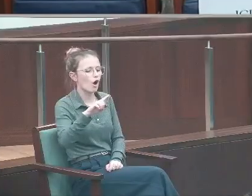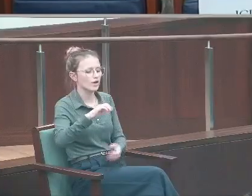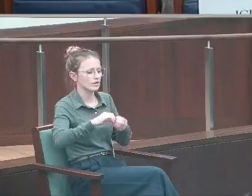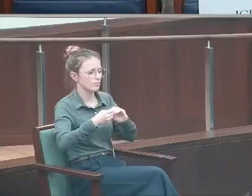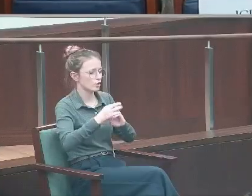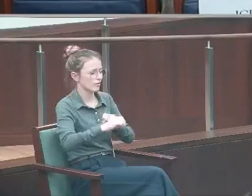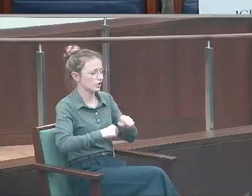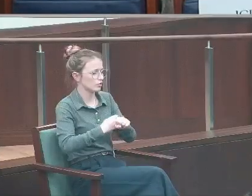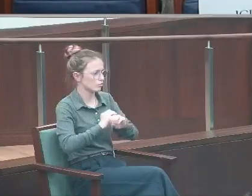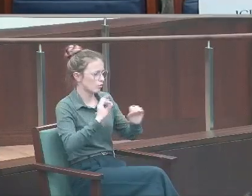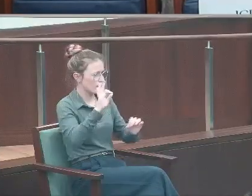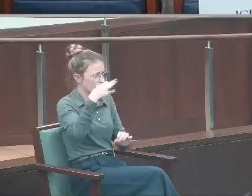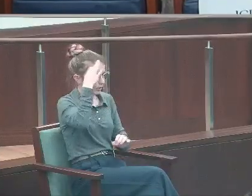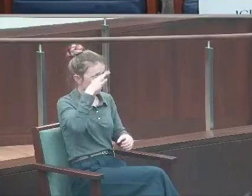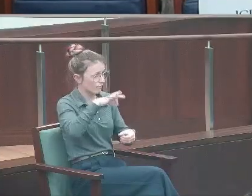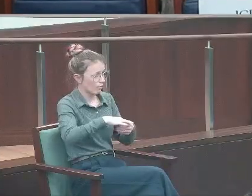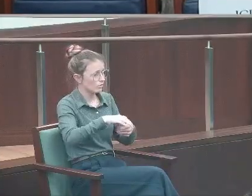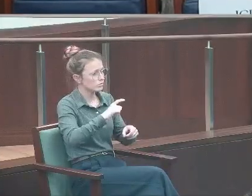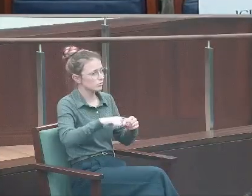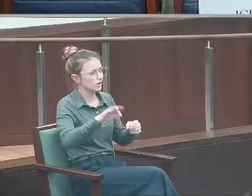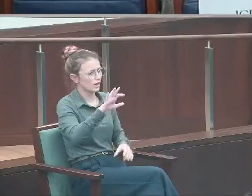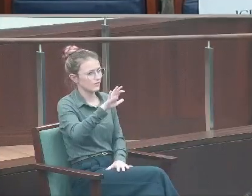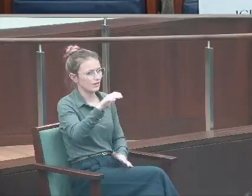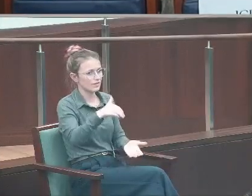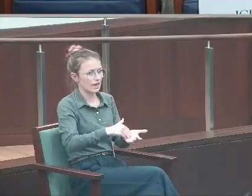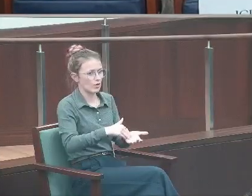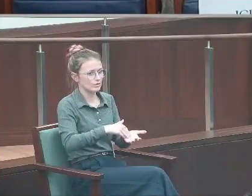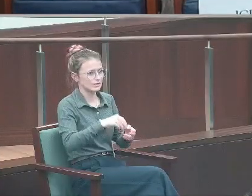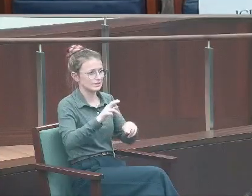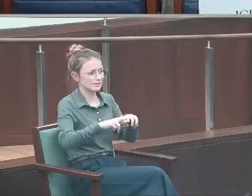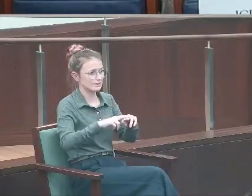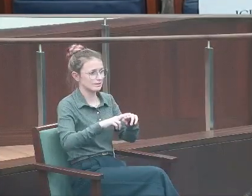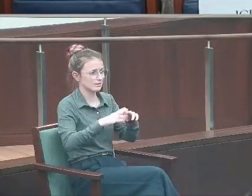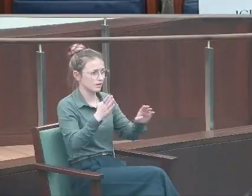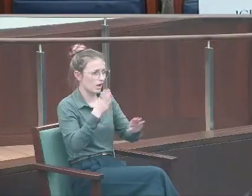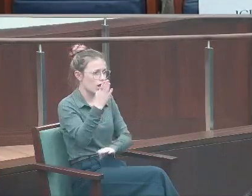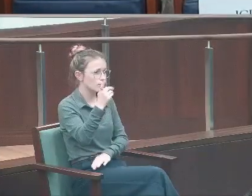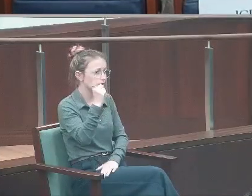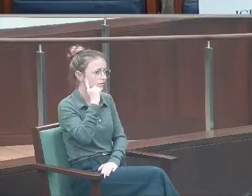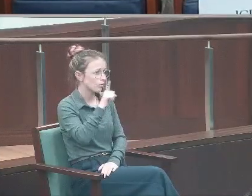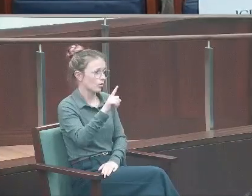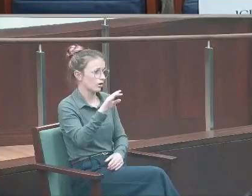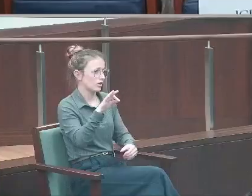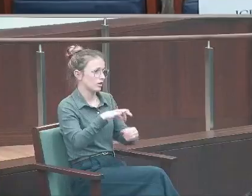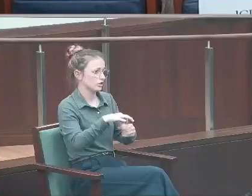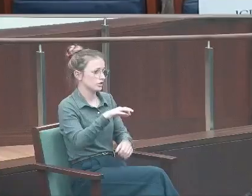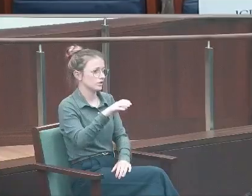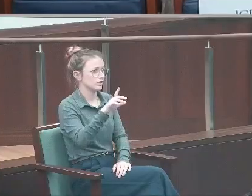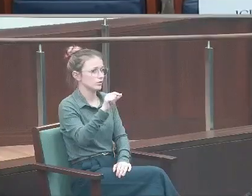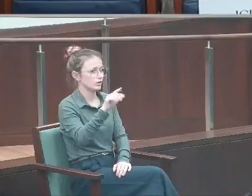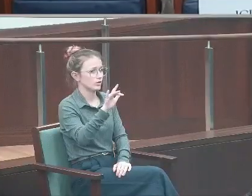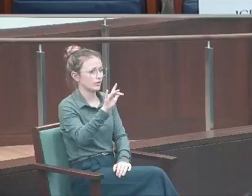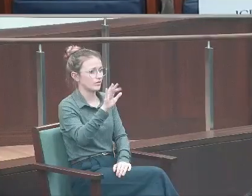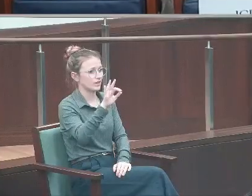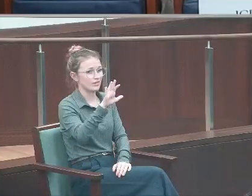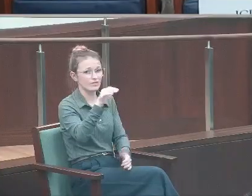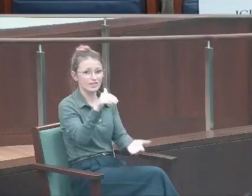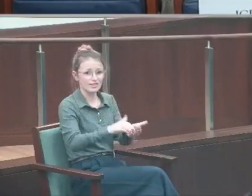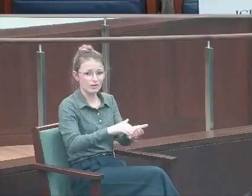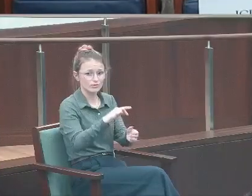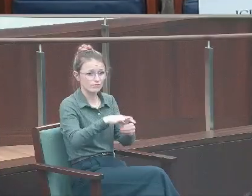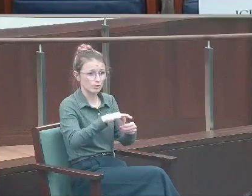are 95,000 seats up for election in the United States in 2025? 95,000,